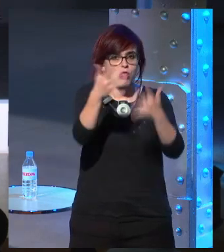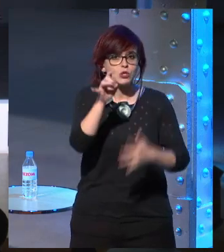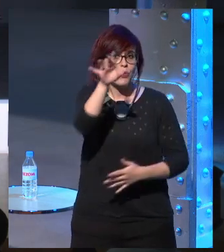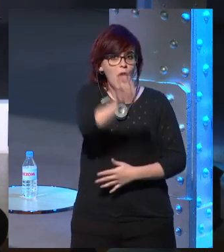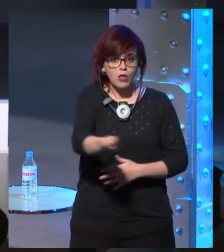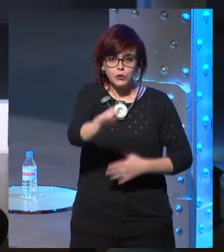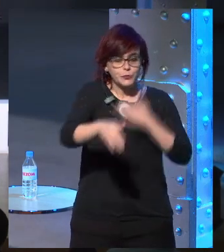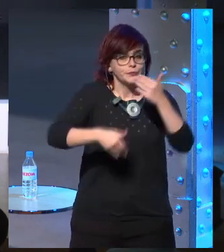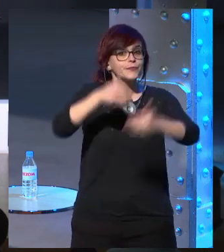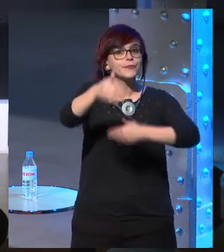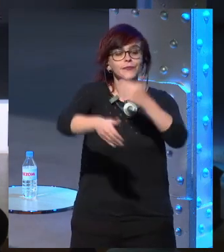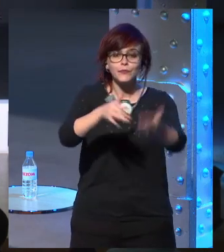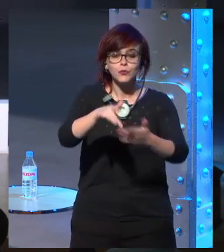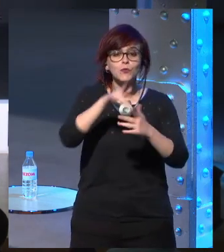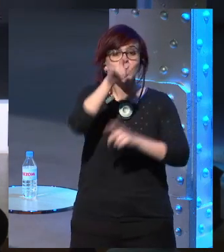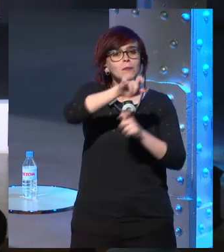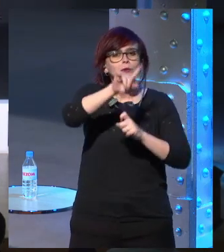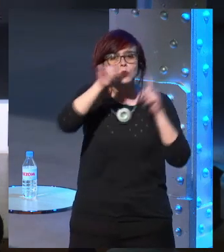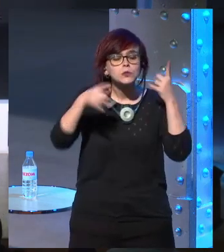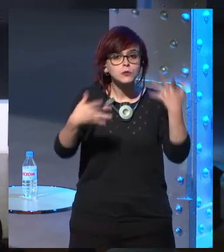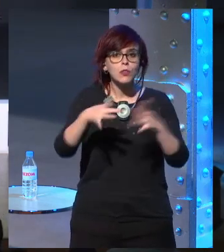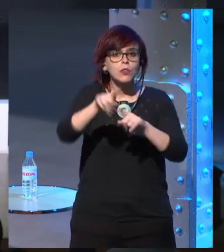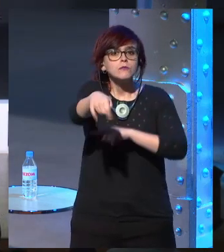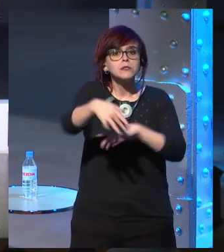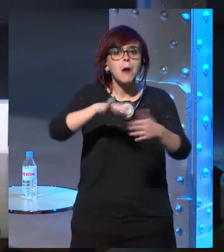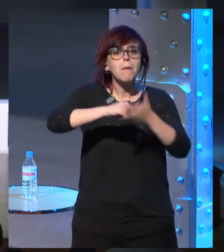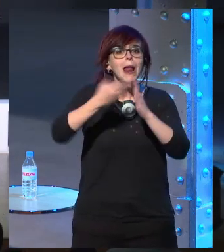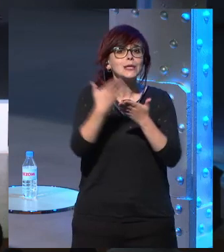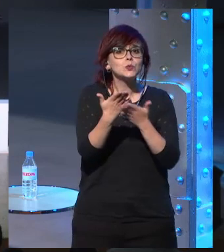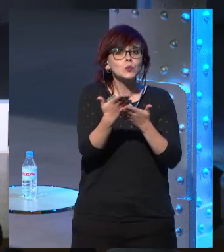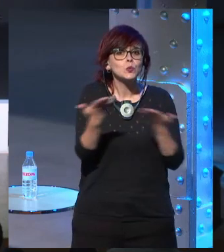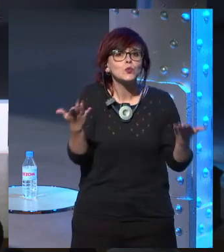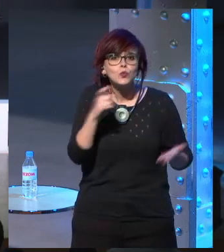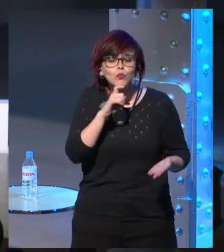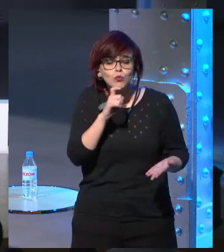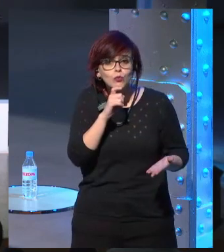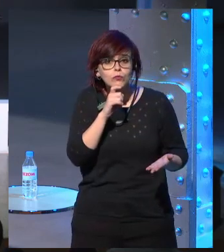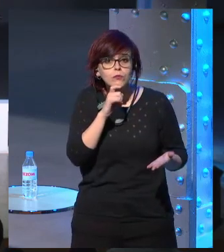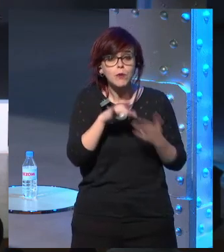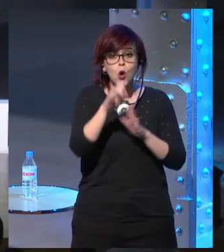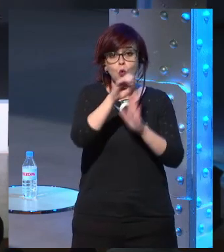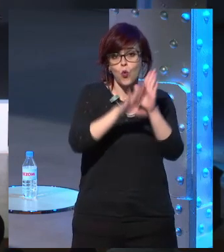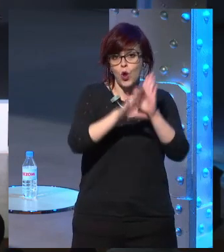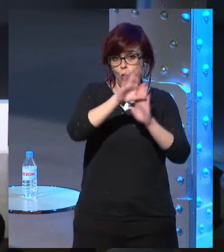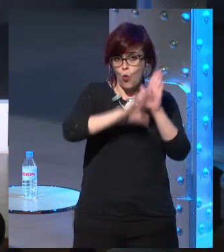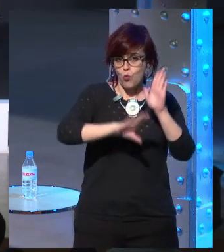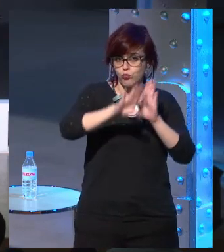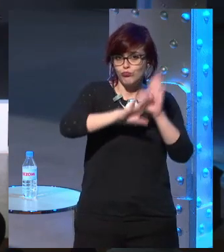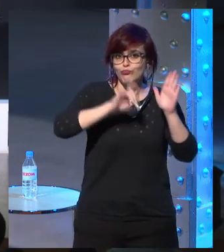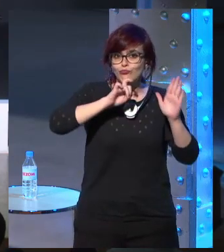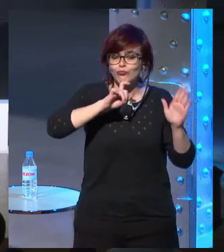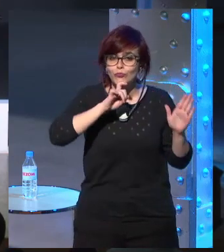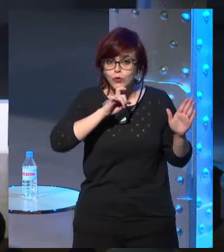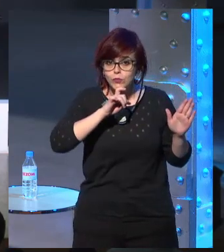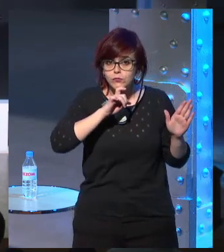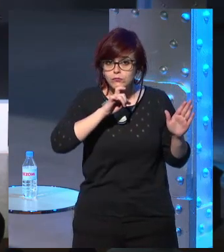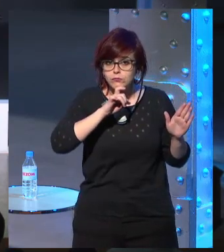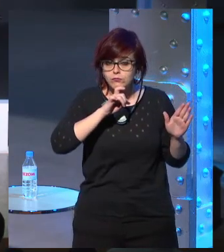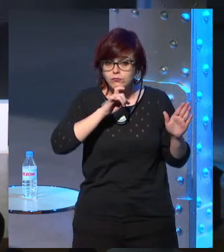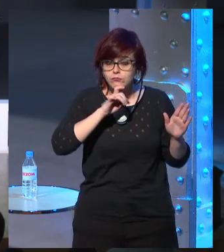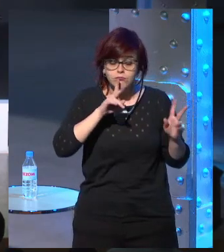questions. So what happens to curriculum? Right? You know, in all honesty, I don't know what happens